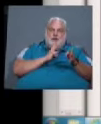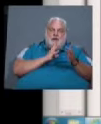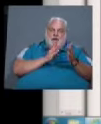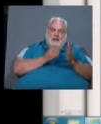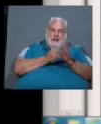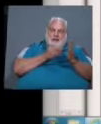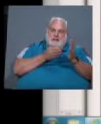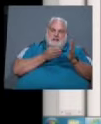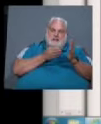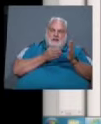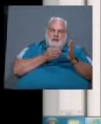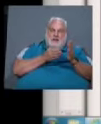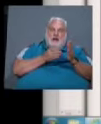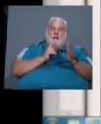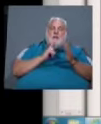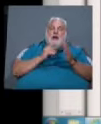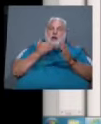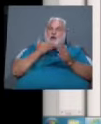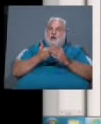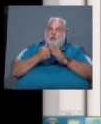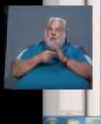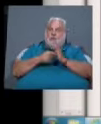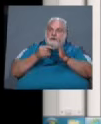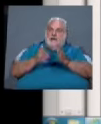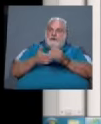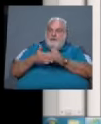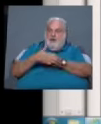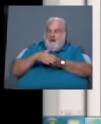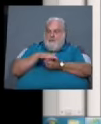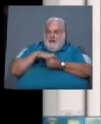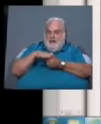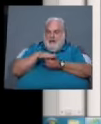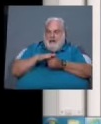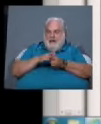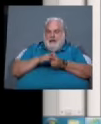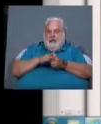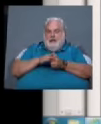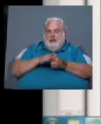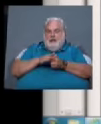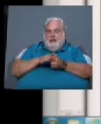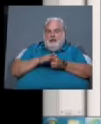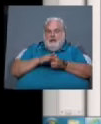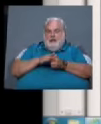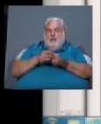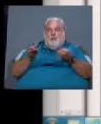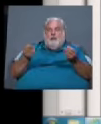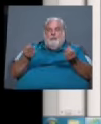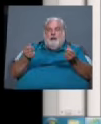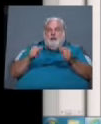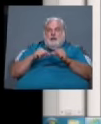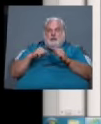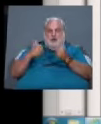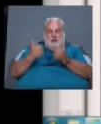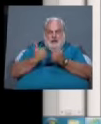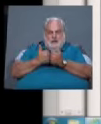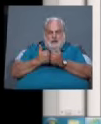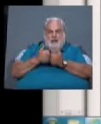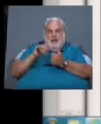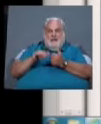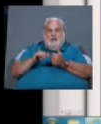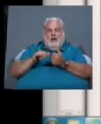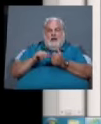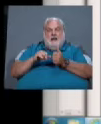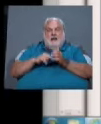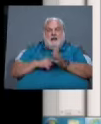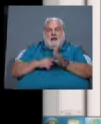opposition, but there was a representative of the nearby plant Property Owners Association that